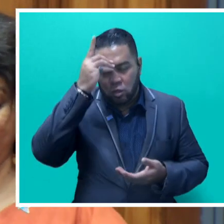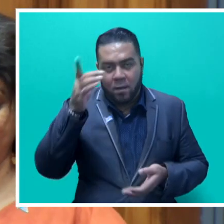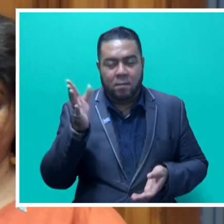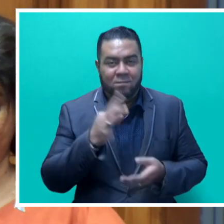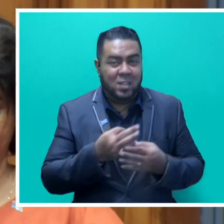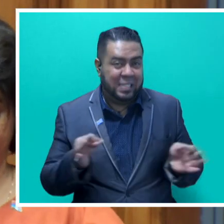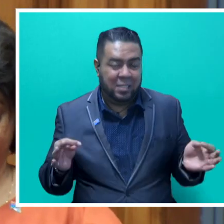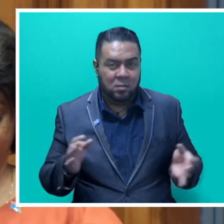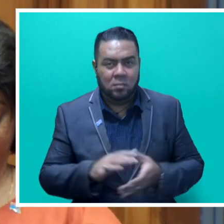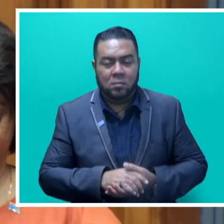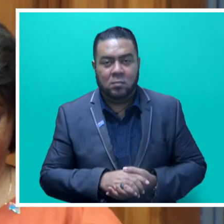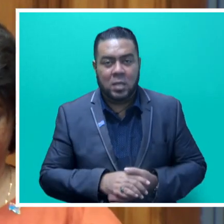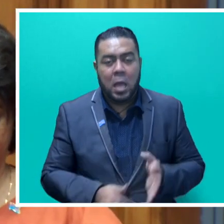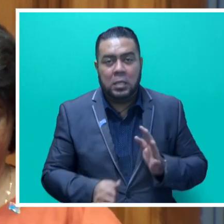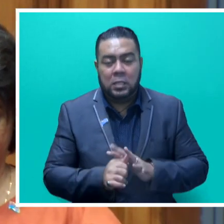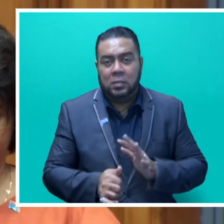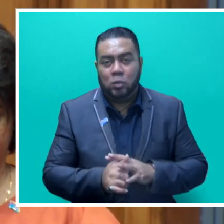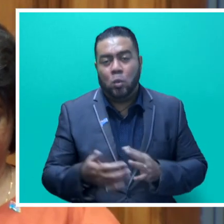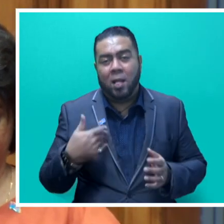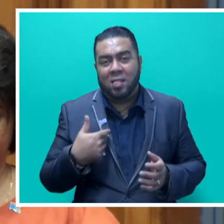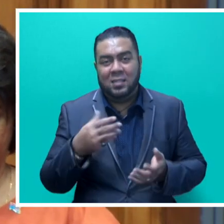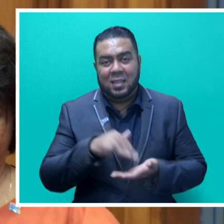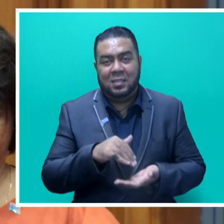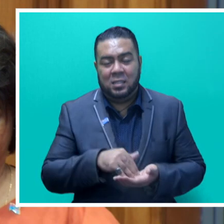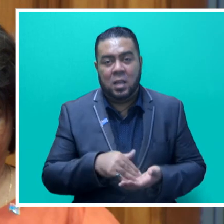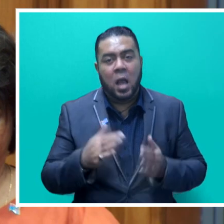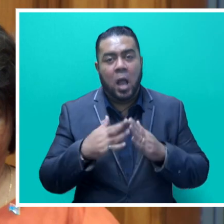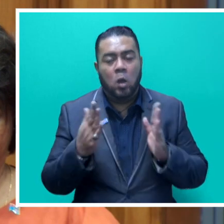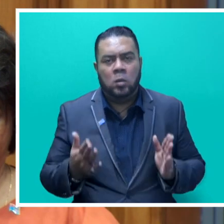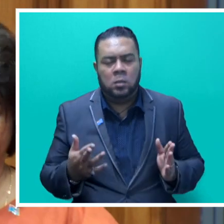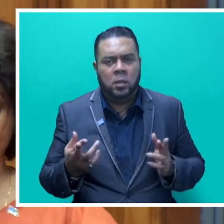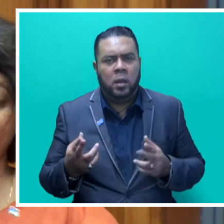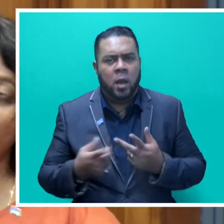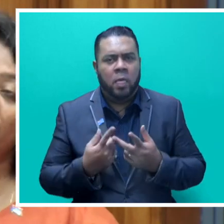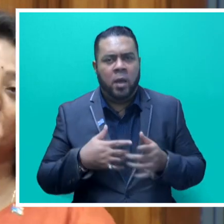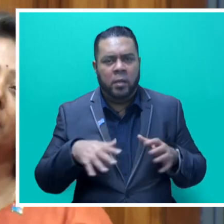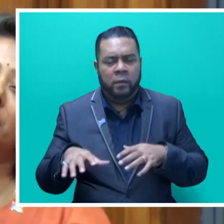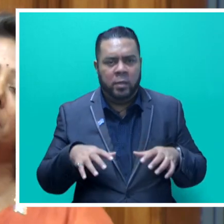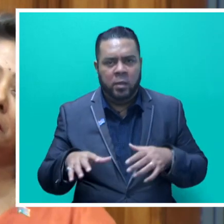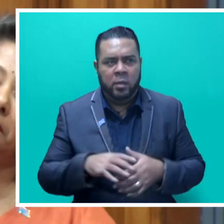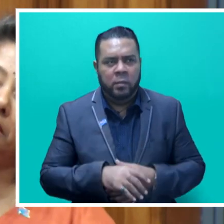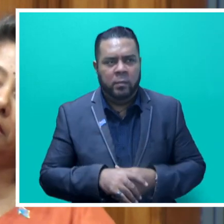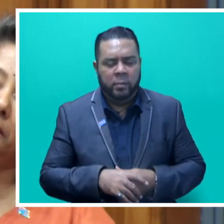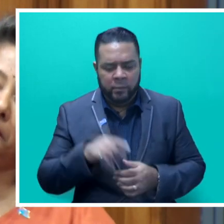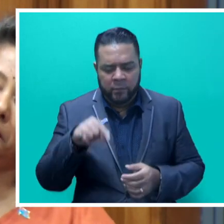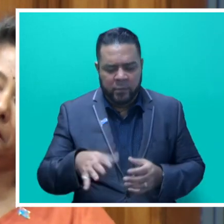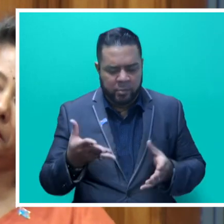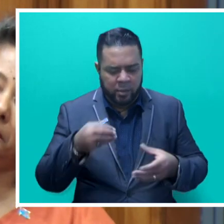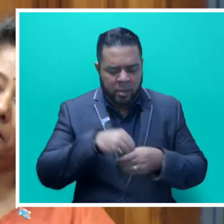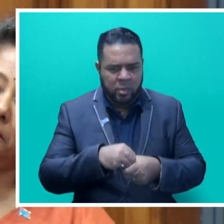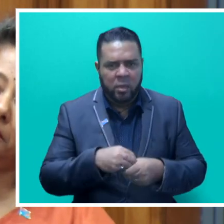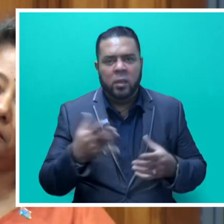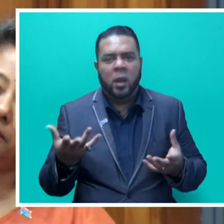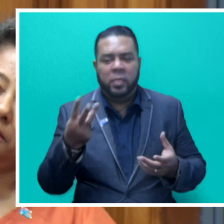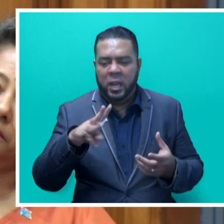facilities, accessibility to health centers, housing and recreational activities. This was also driven by the fact that